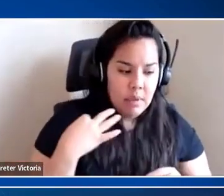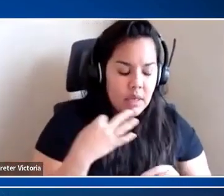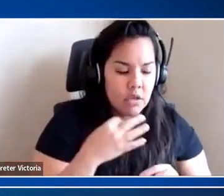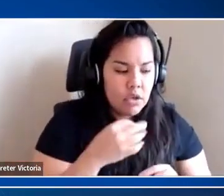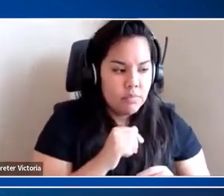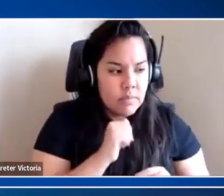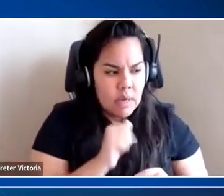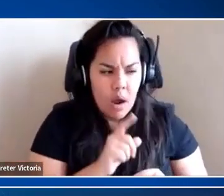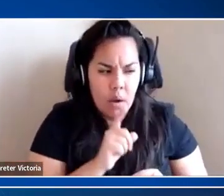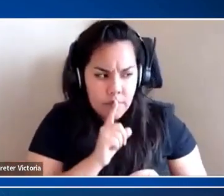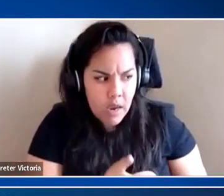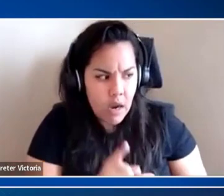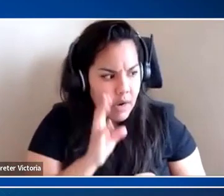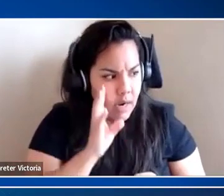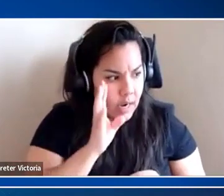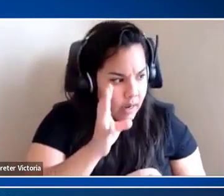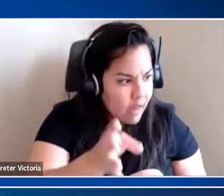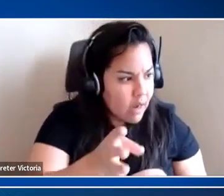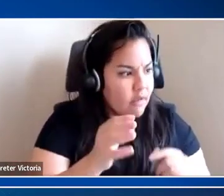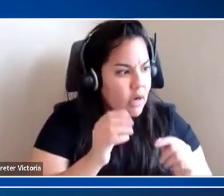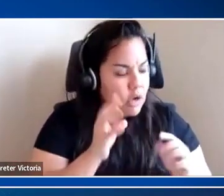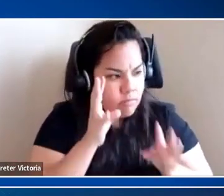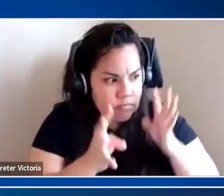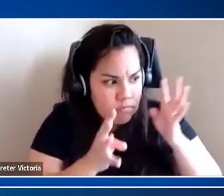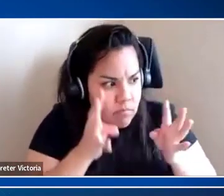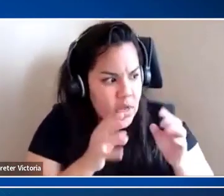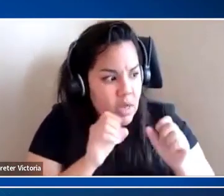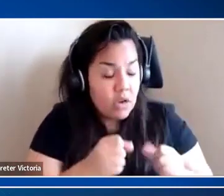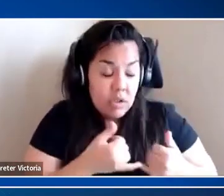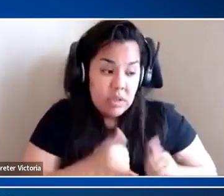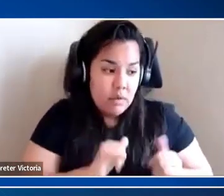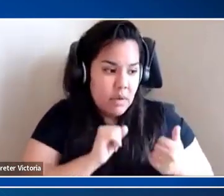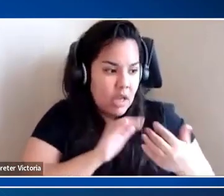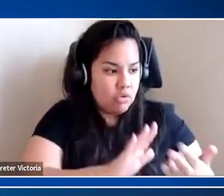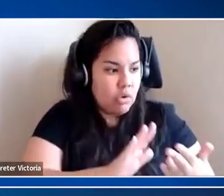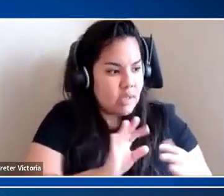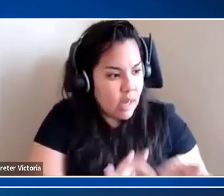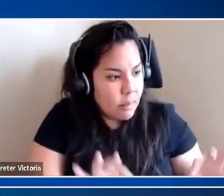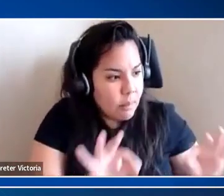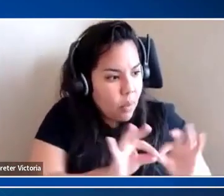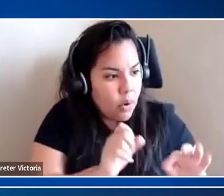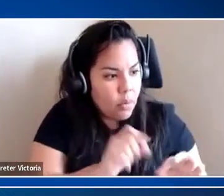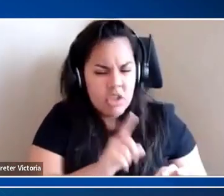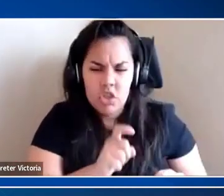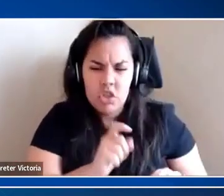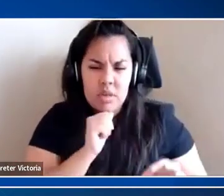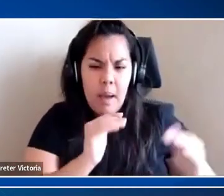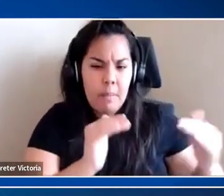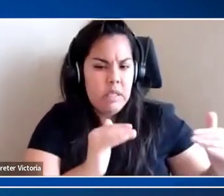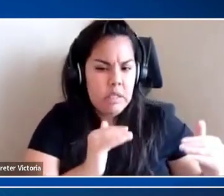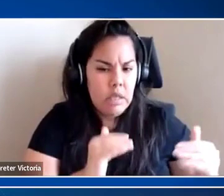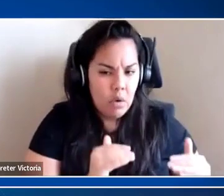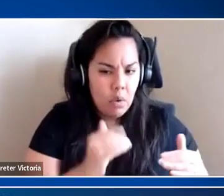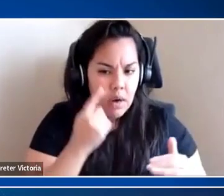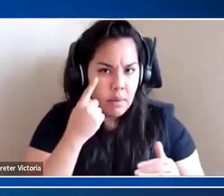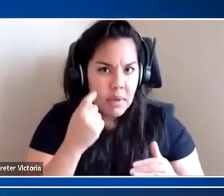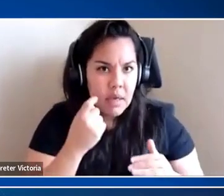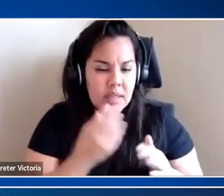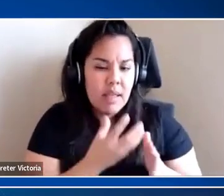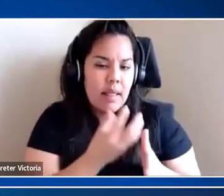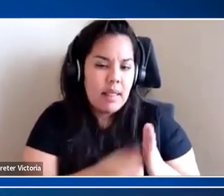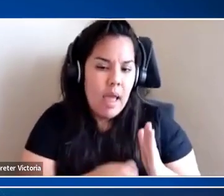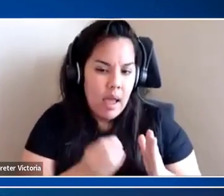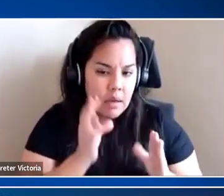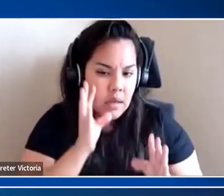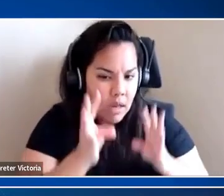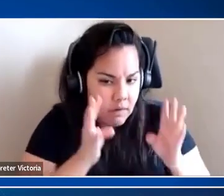very innovative may still be addressing a very important question and shouldn't be downgraded by a lack of innovation. And so the